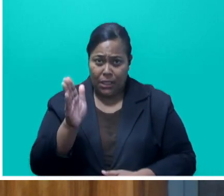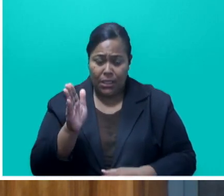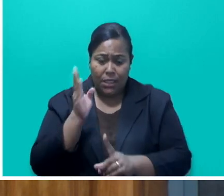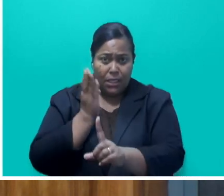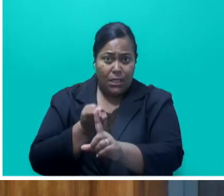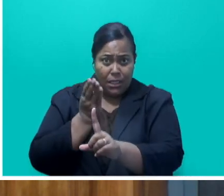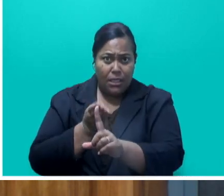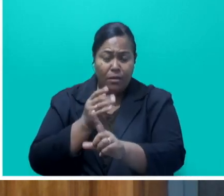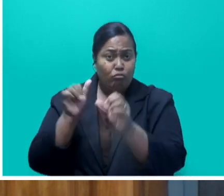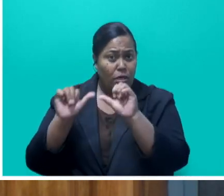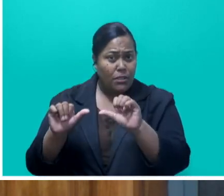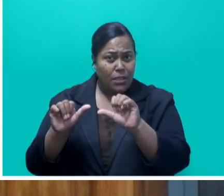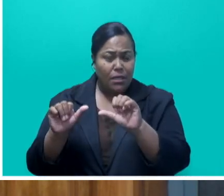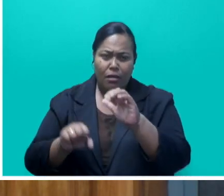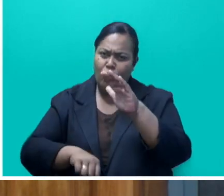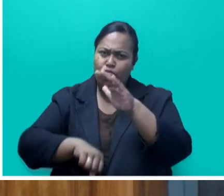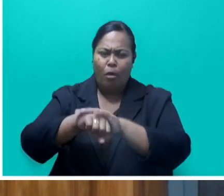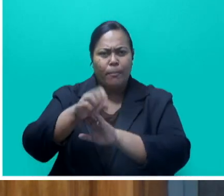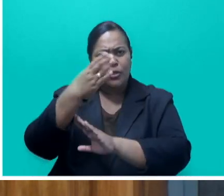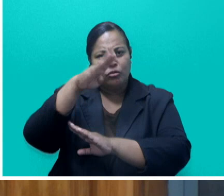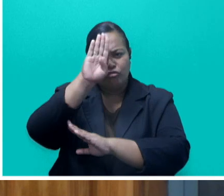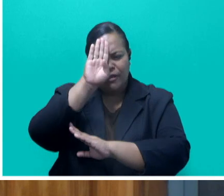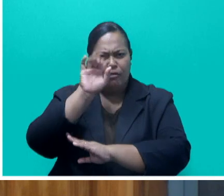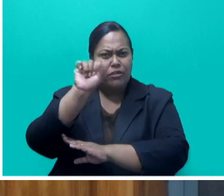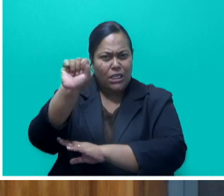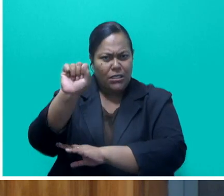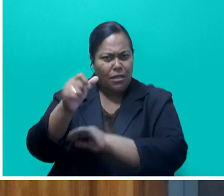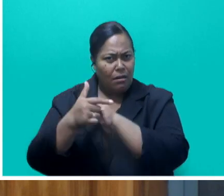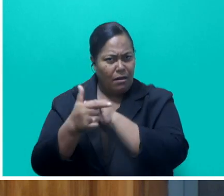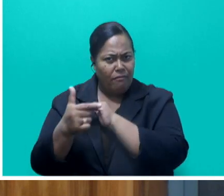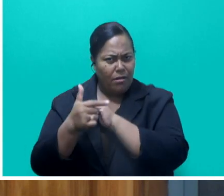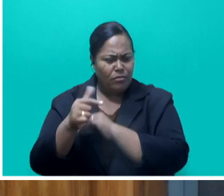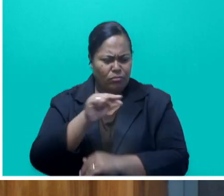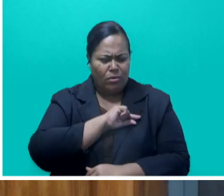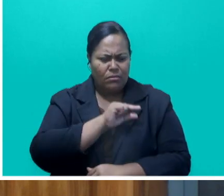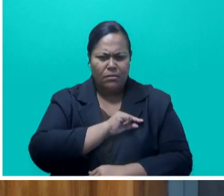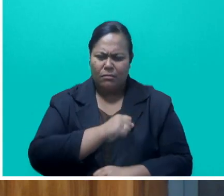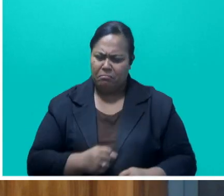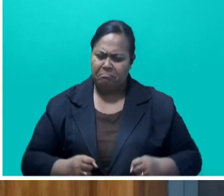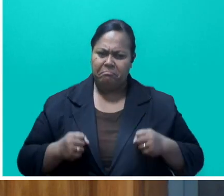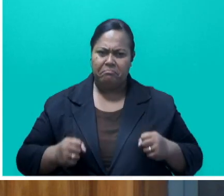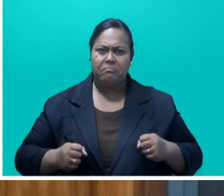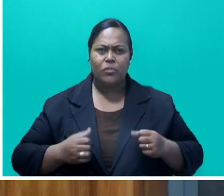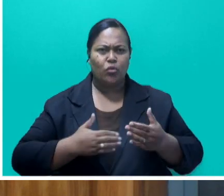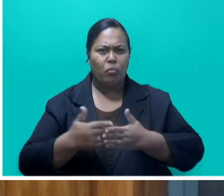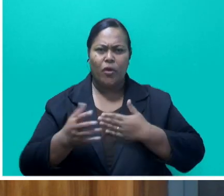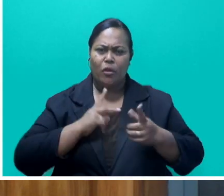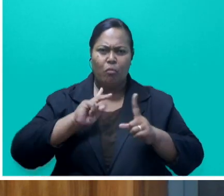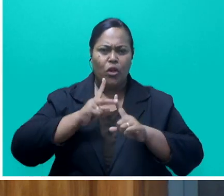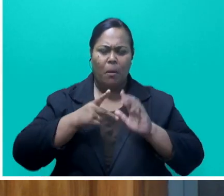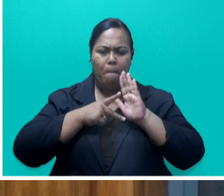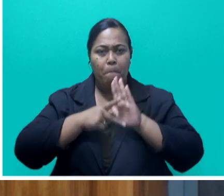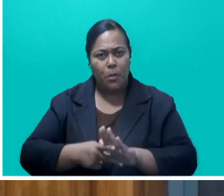the highest class and quality, steadfast and resilient in the face of political pressure and